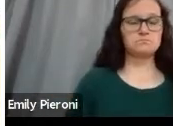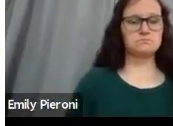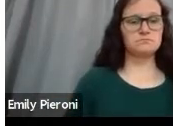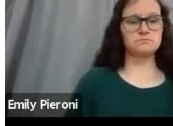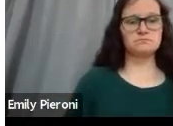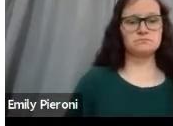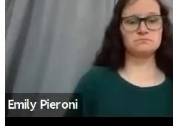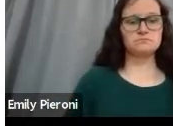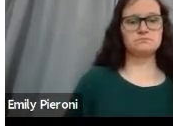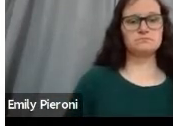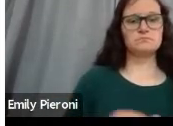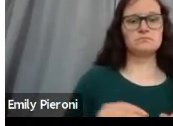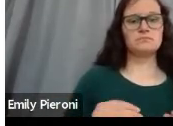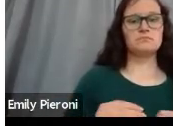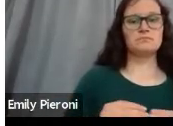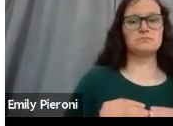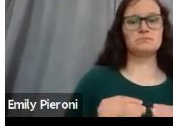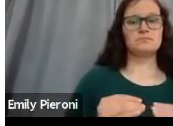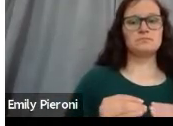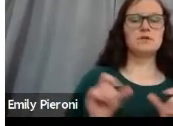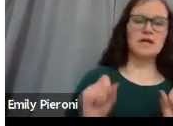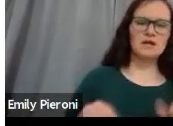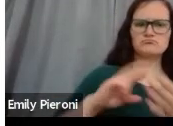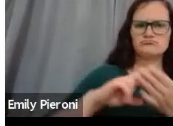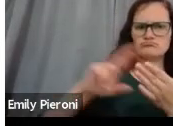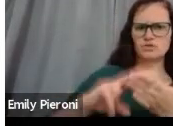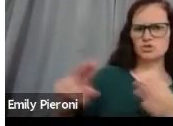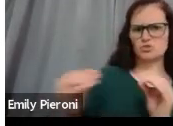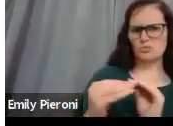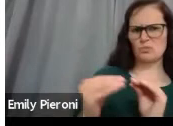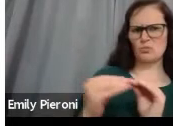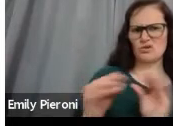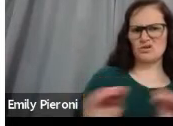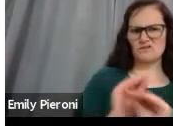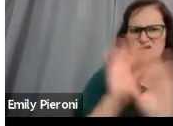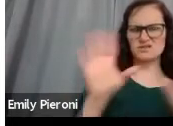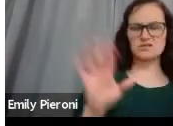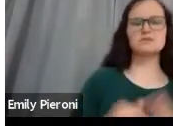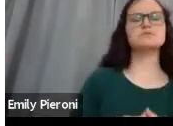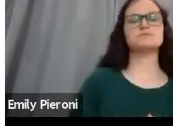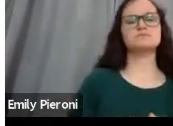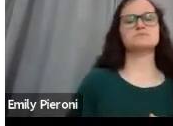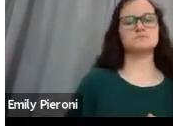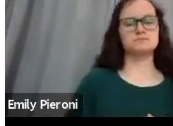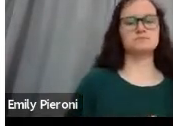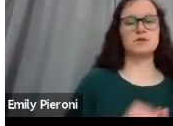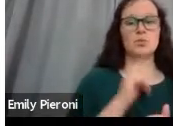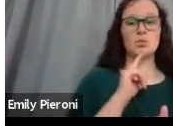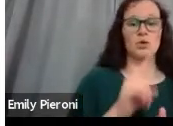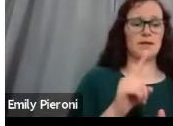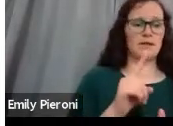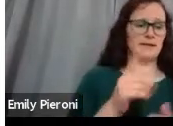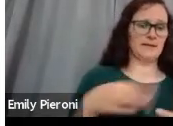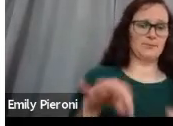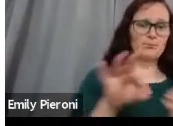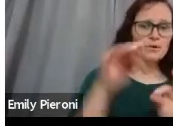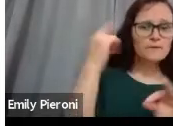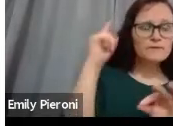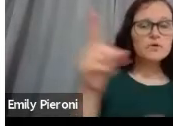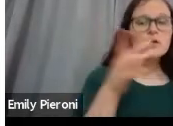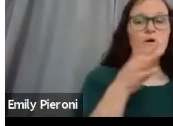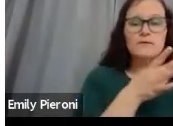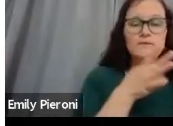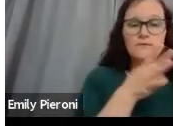additional studying, and that these types of schema are not only important for like farm forestry, but for riparian buffer